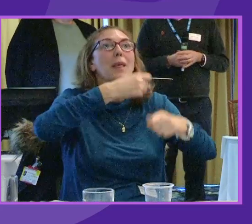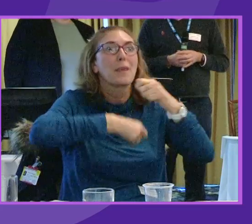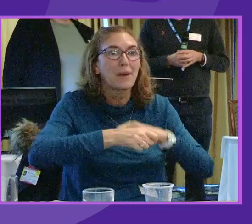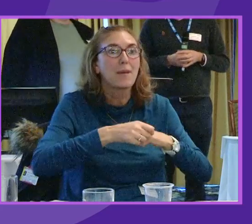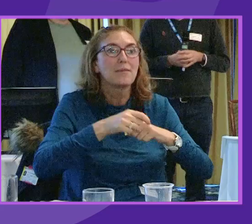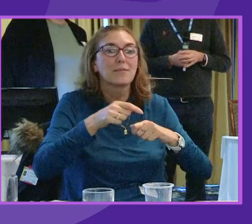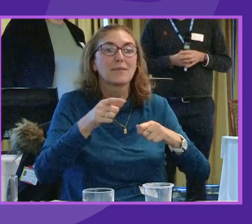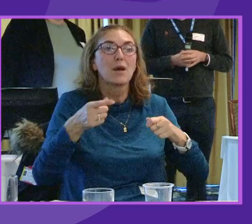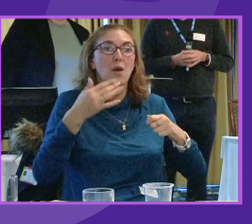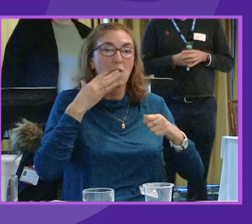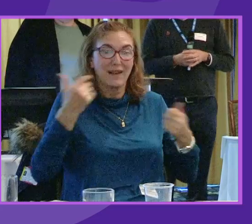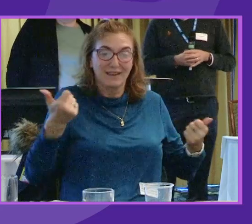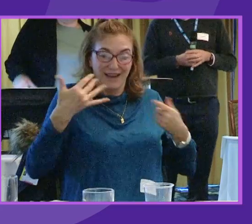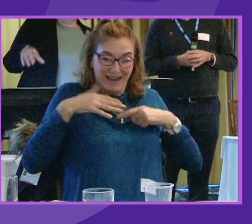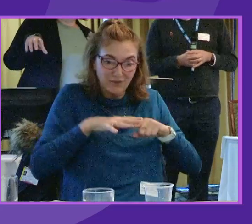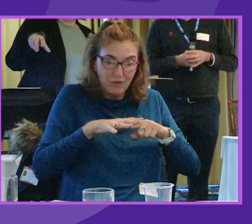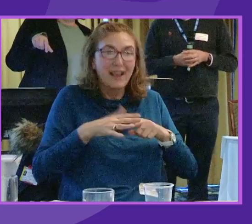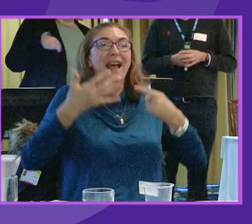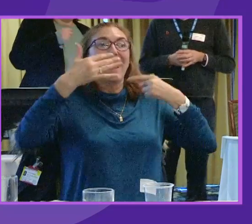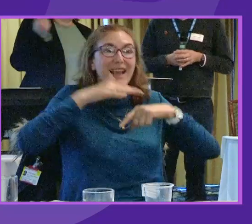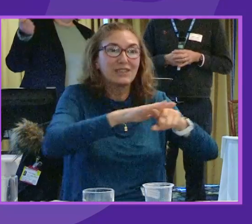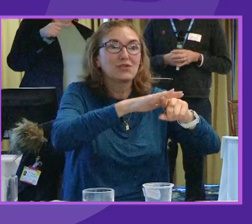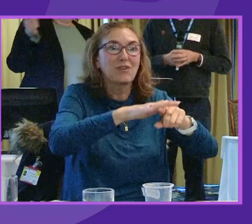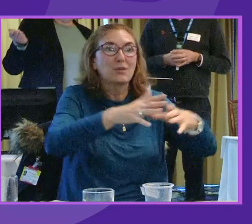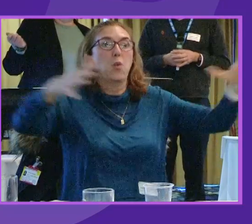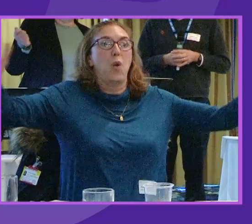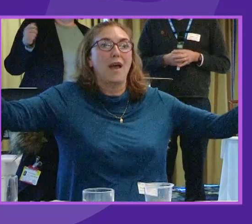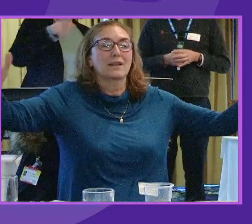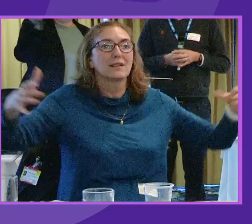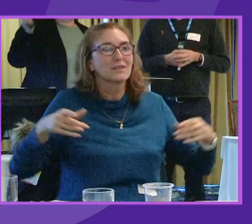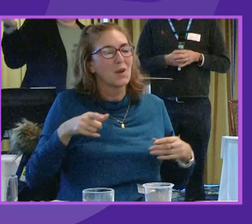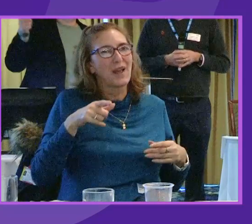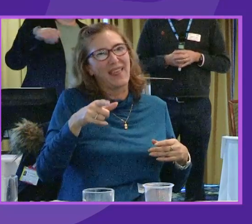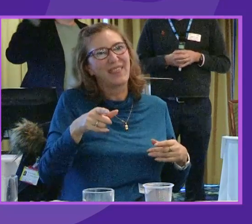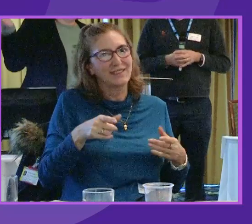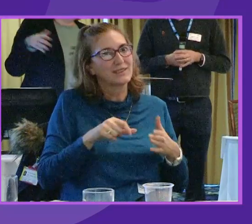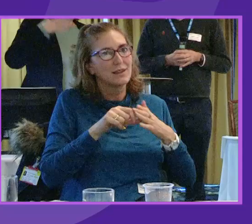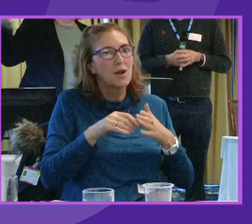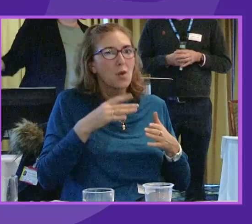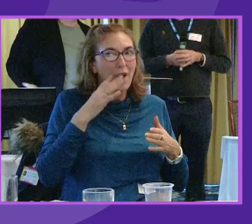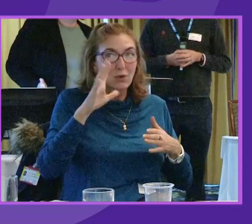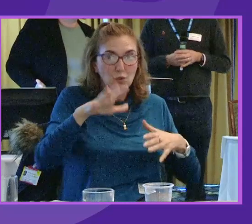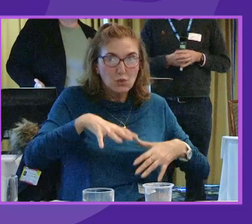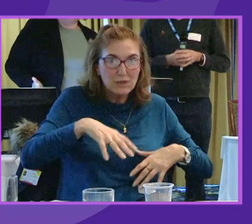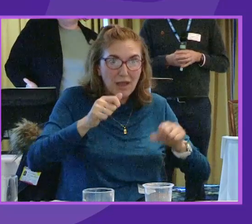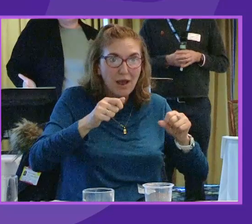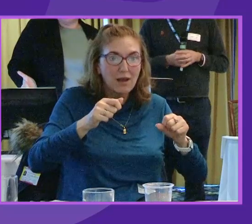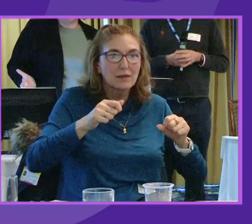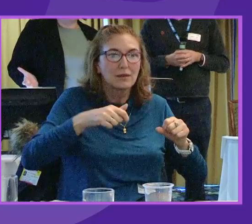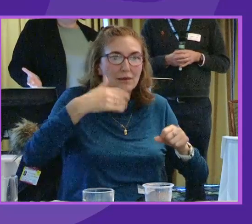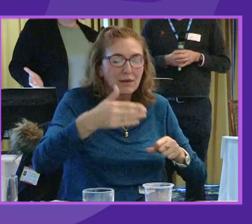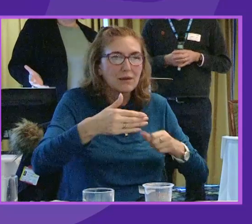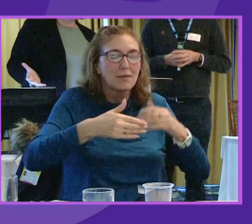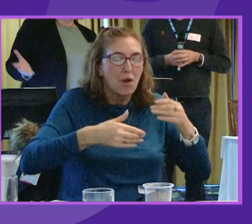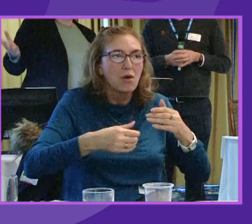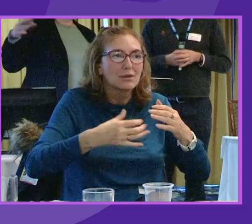service into a wider system that's also got other bits of long-term condition services happening. So I think it's a piece of string, a piece of wool you